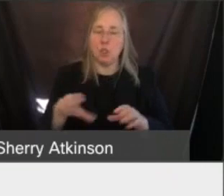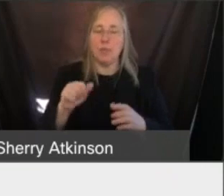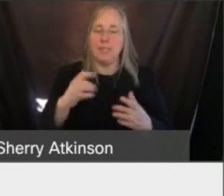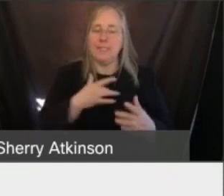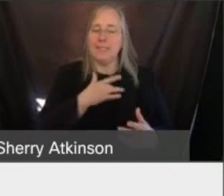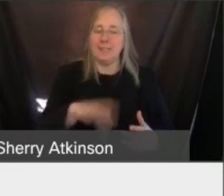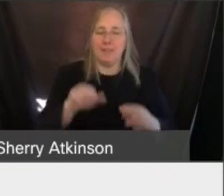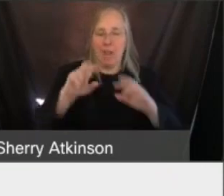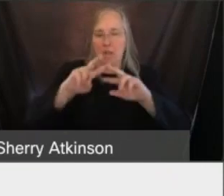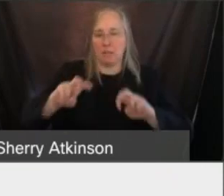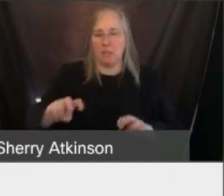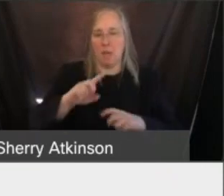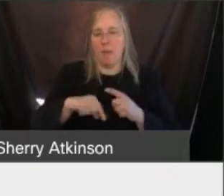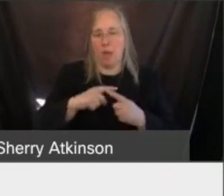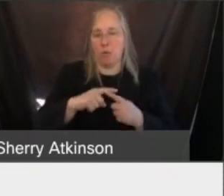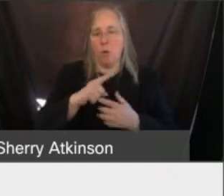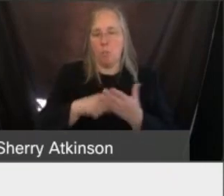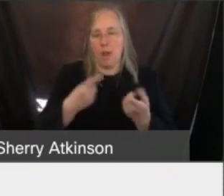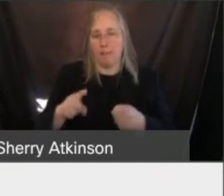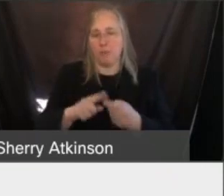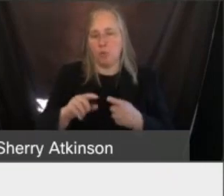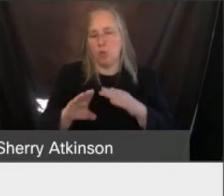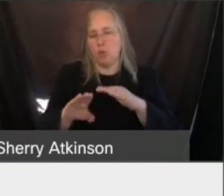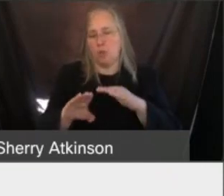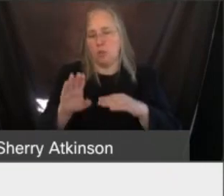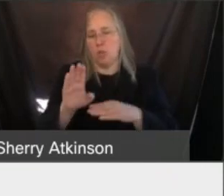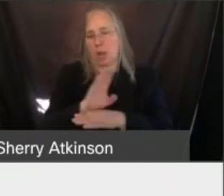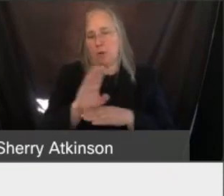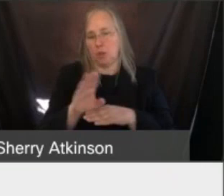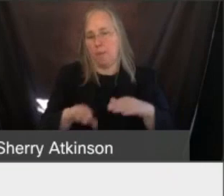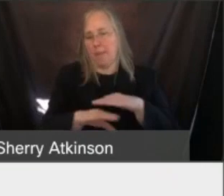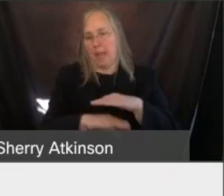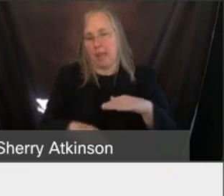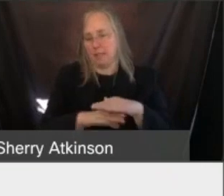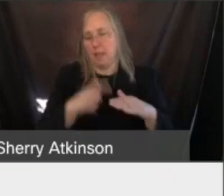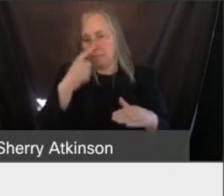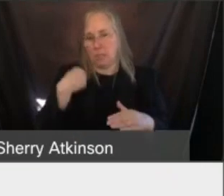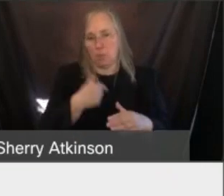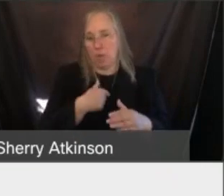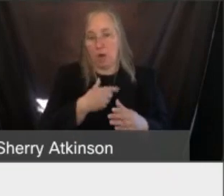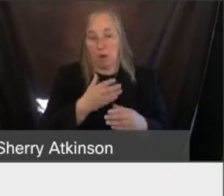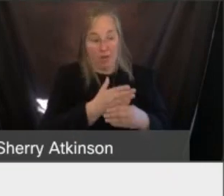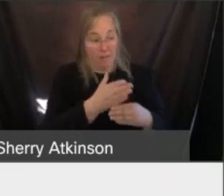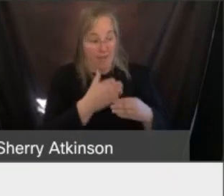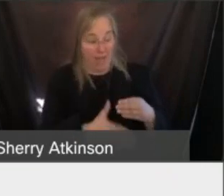about what happens to the commercial base, because we're coming out of a 10-year period